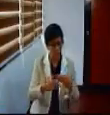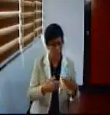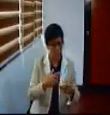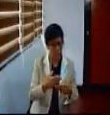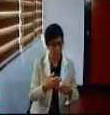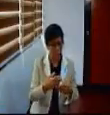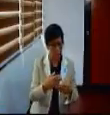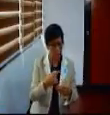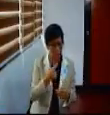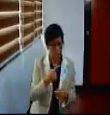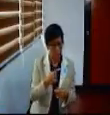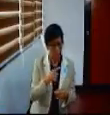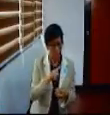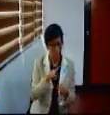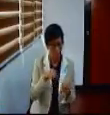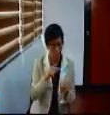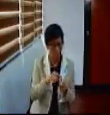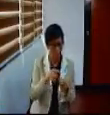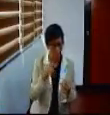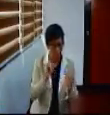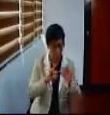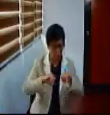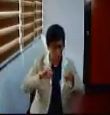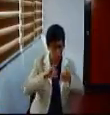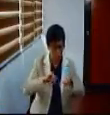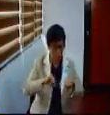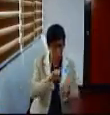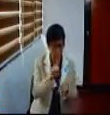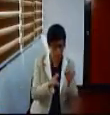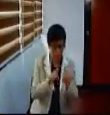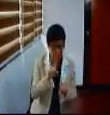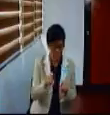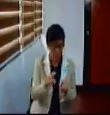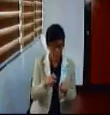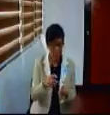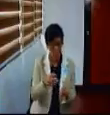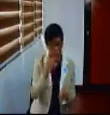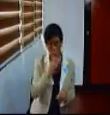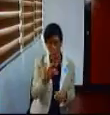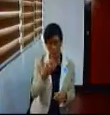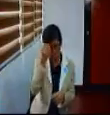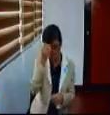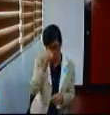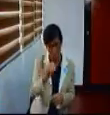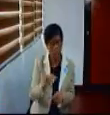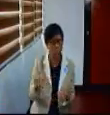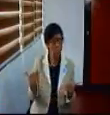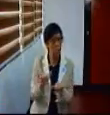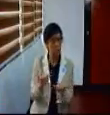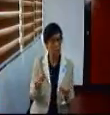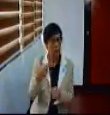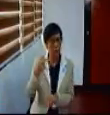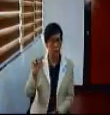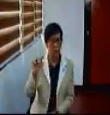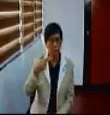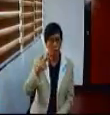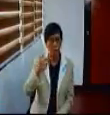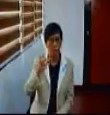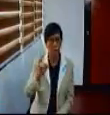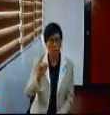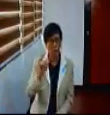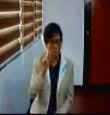that of investigation or inquiry? Mm-hmm. Would your opinion still be the same, that the NHRI should not